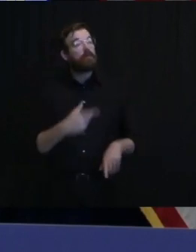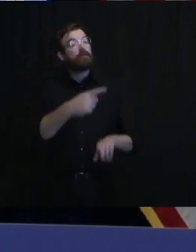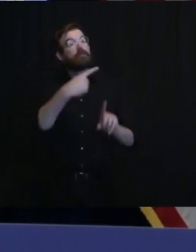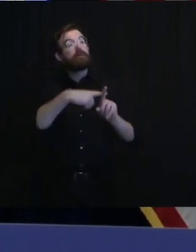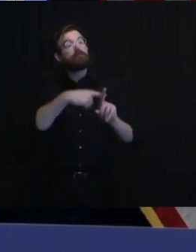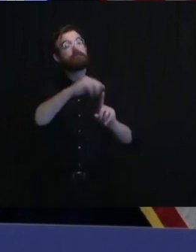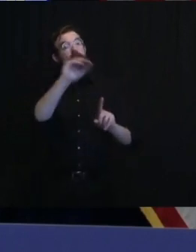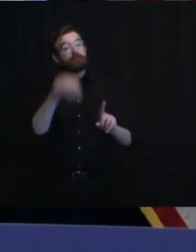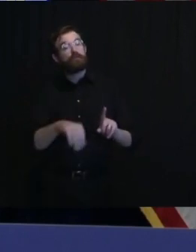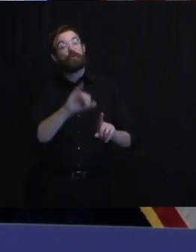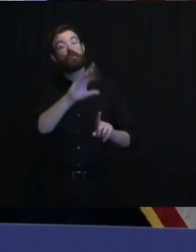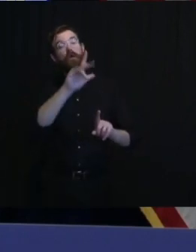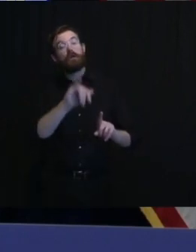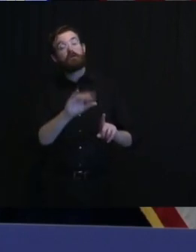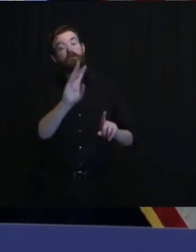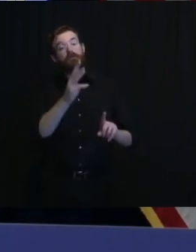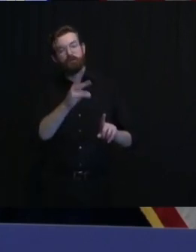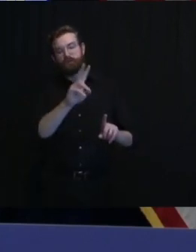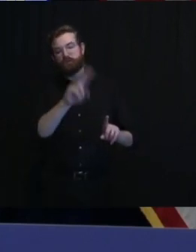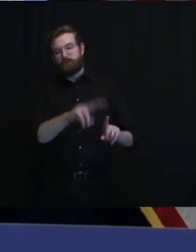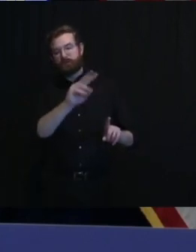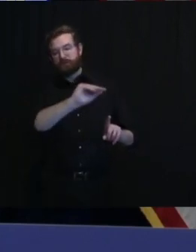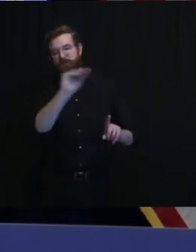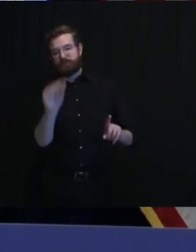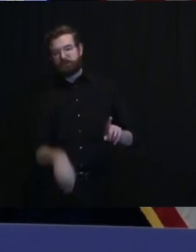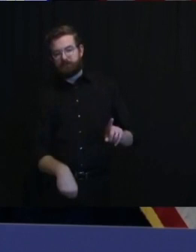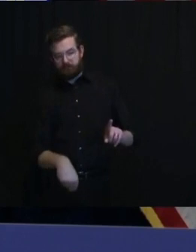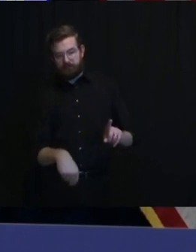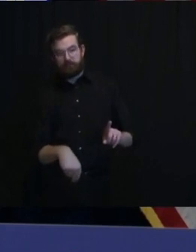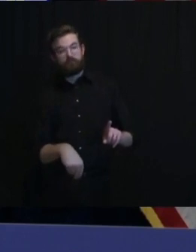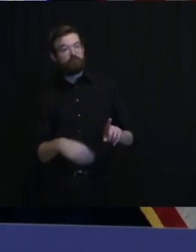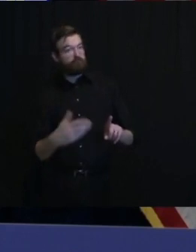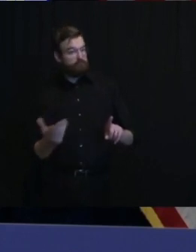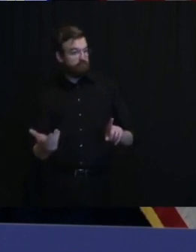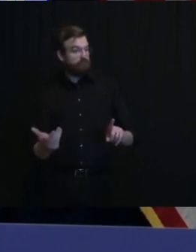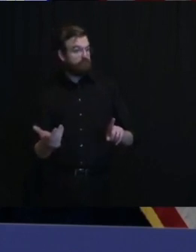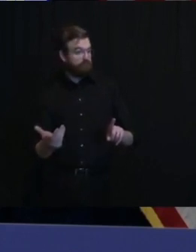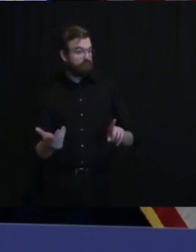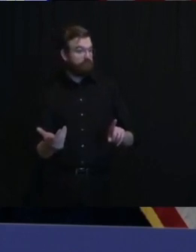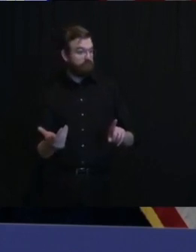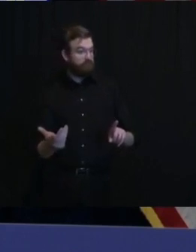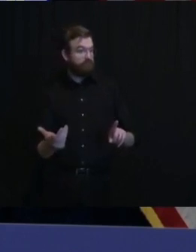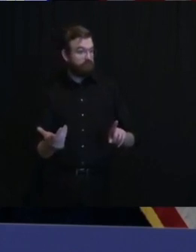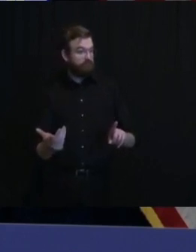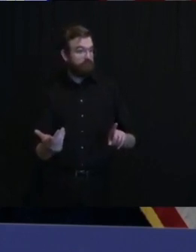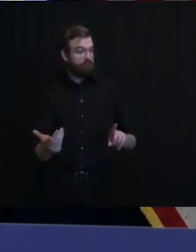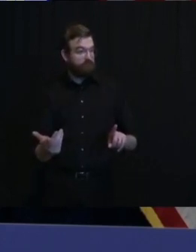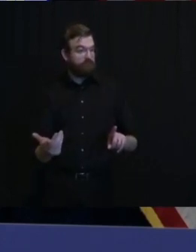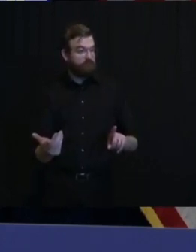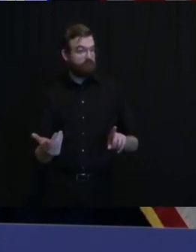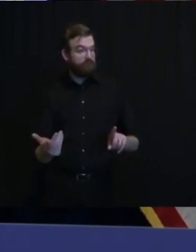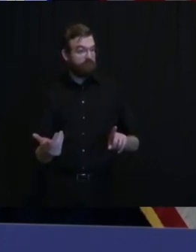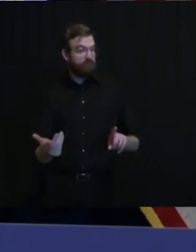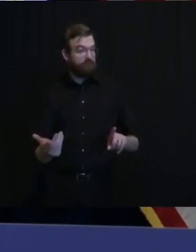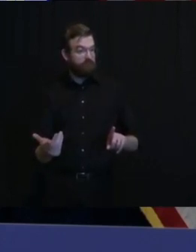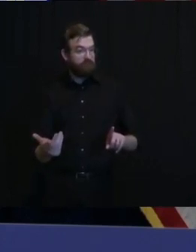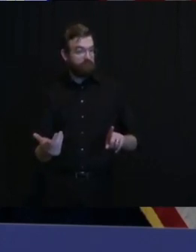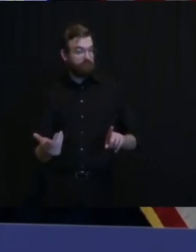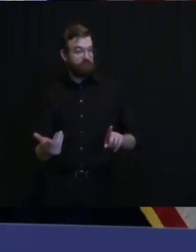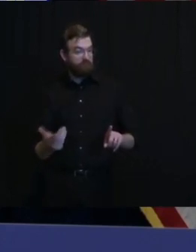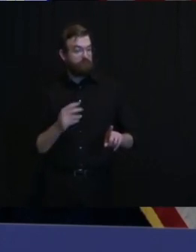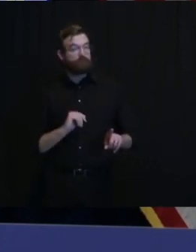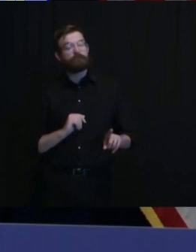identified impact the positivity rate. The new cases also impact the RT. So I'll let